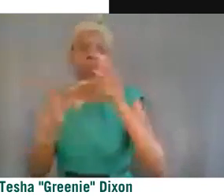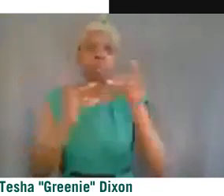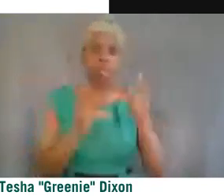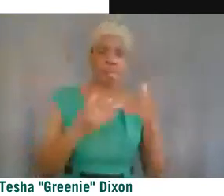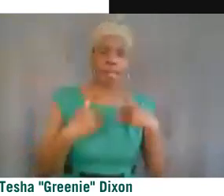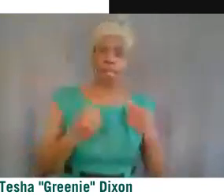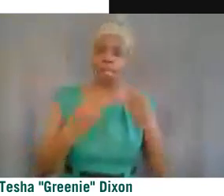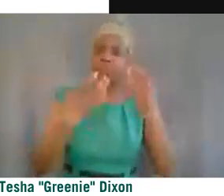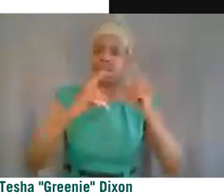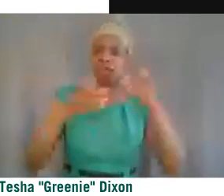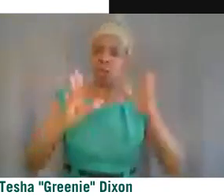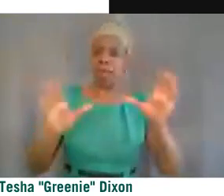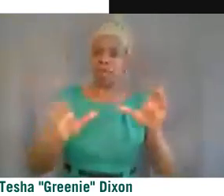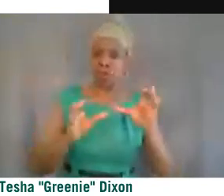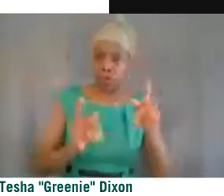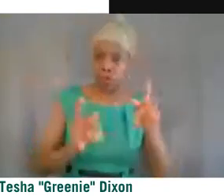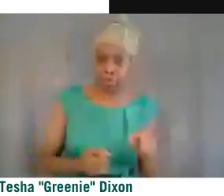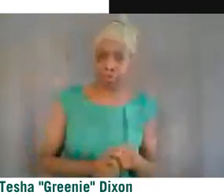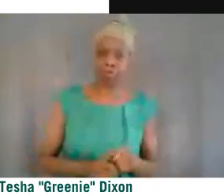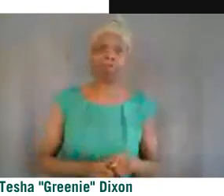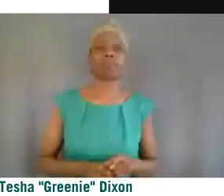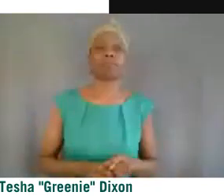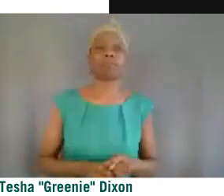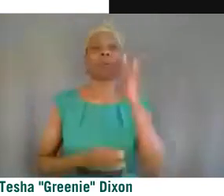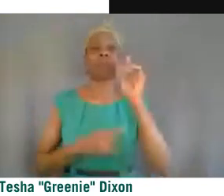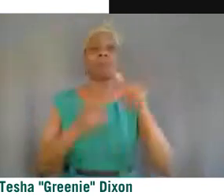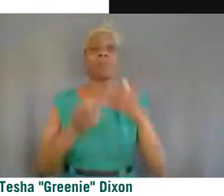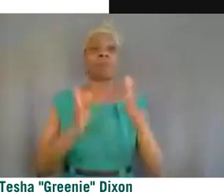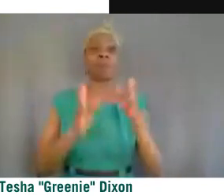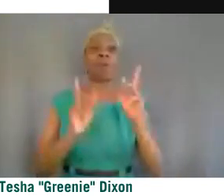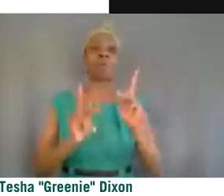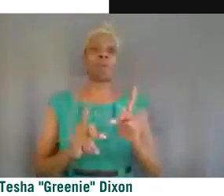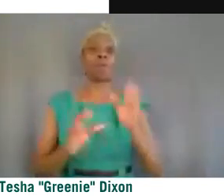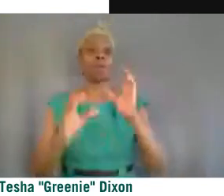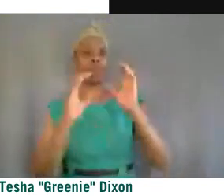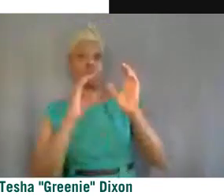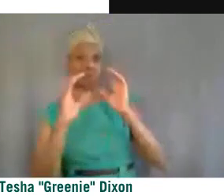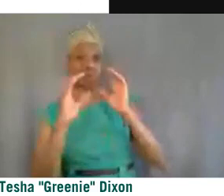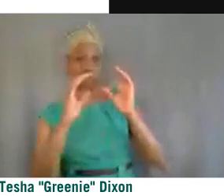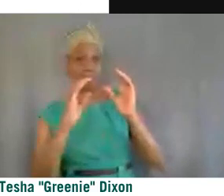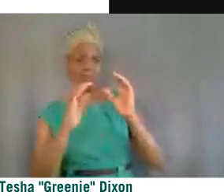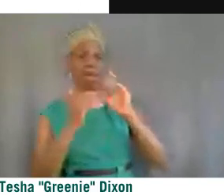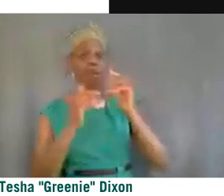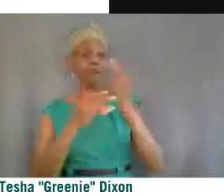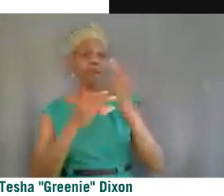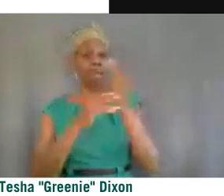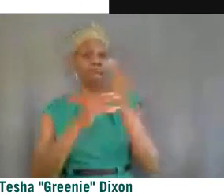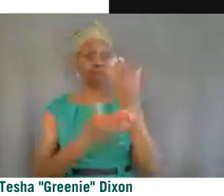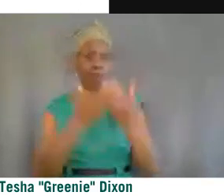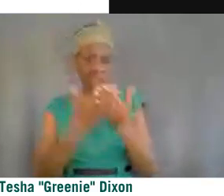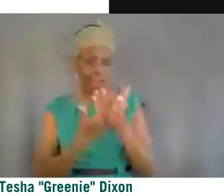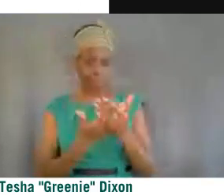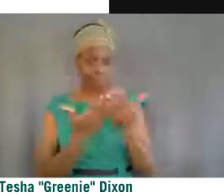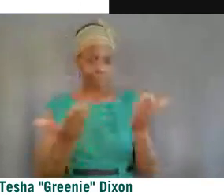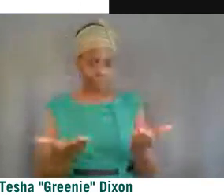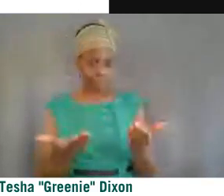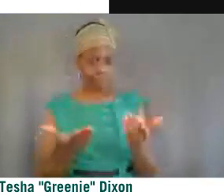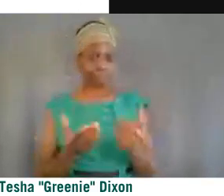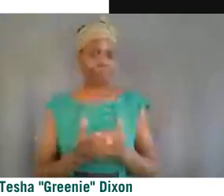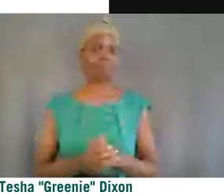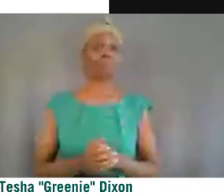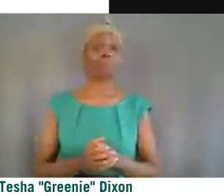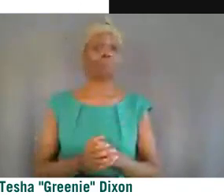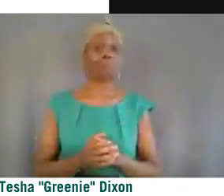it. We think about the way people communicate, the way that they use their hands.